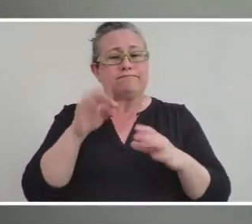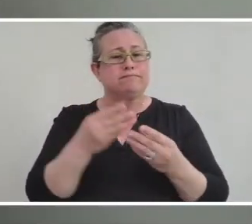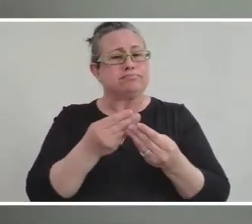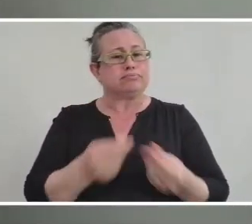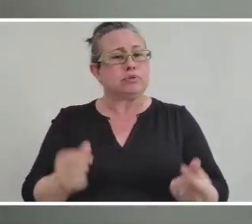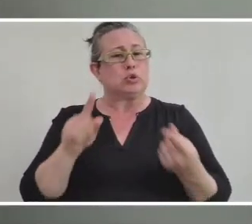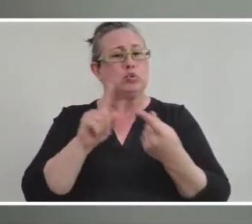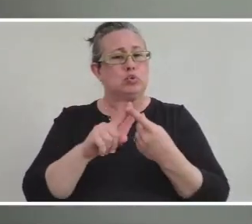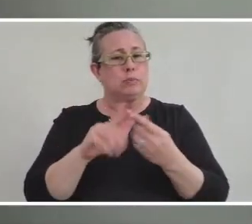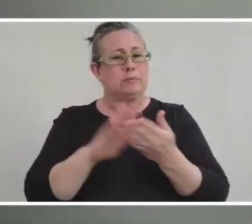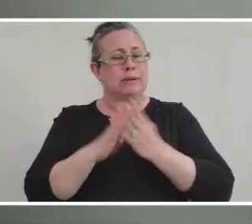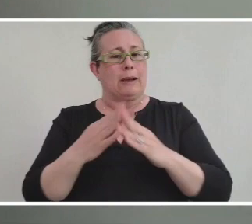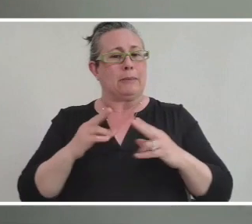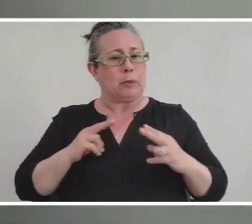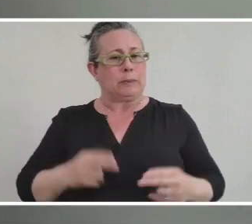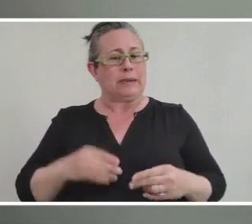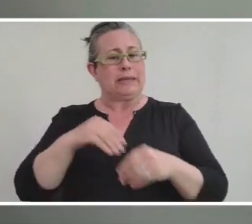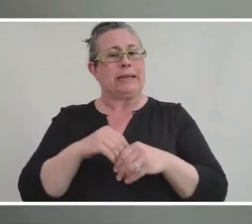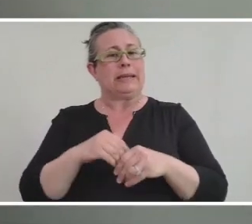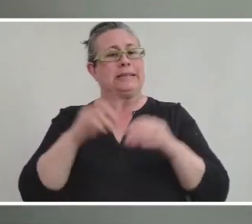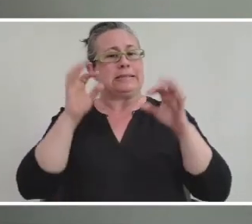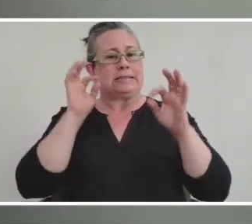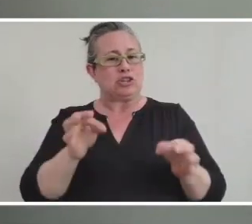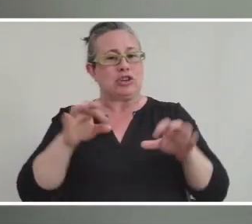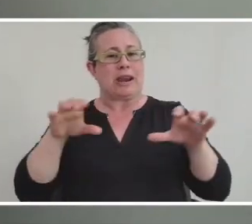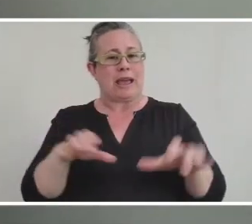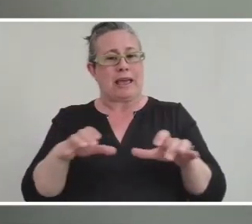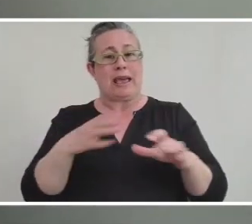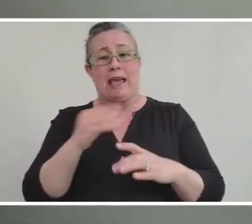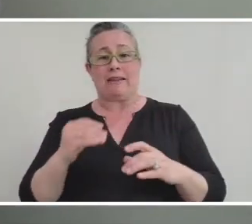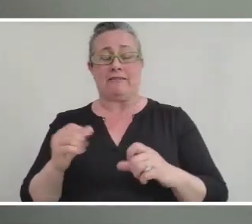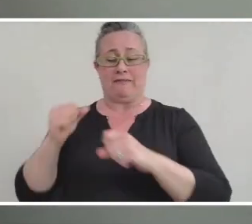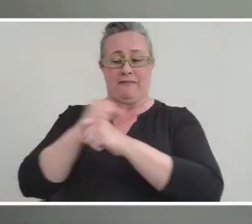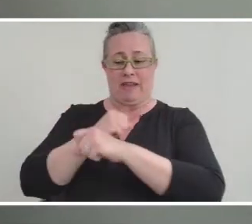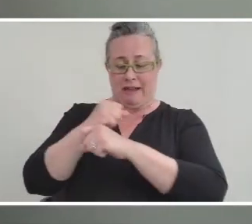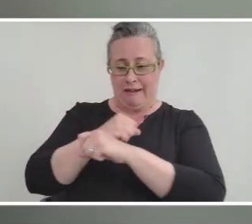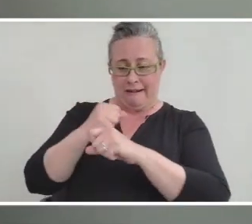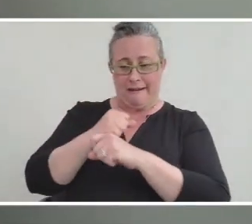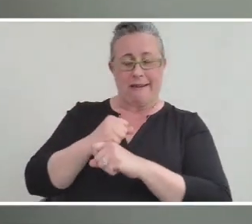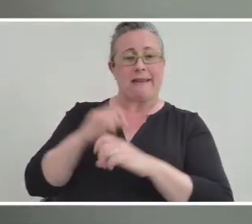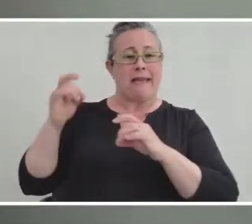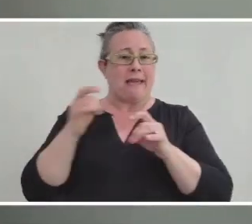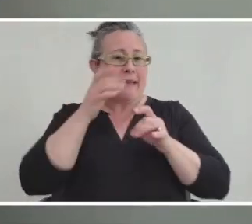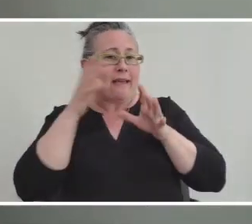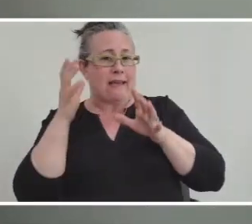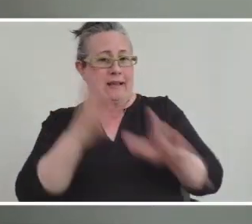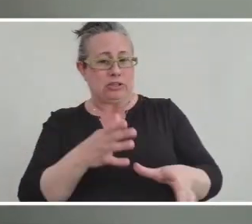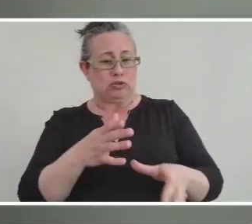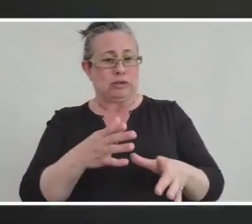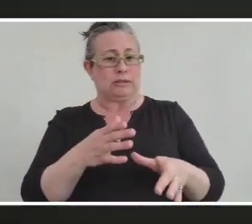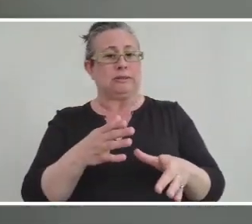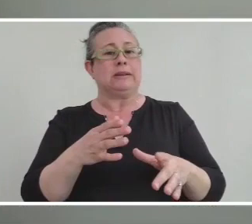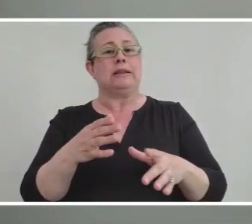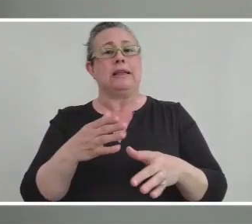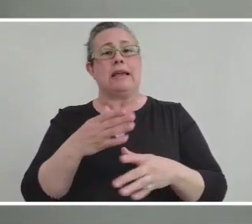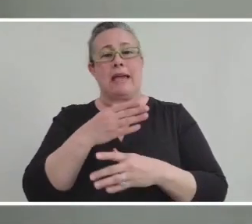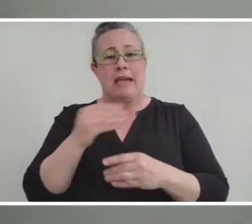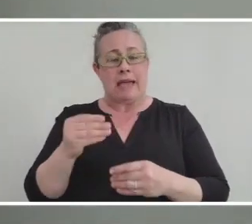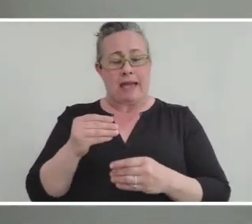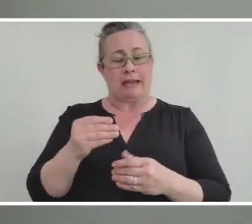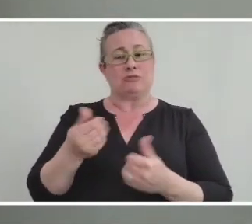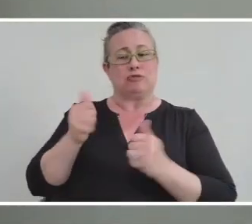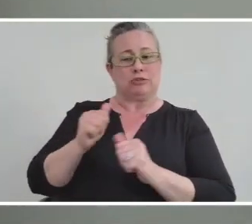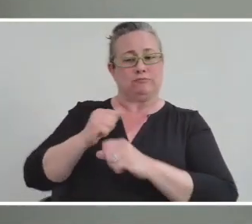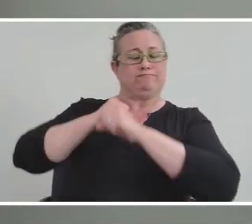in decisions, actions, thoughts. I will fight against hatred and anger, spread support, faith, and humanity.